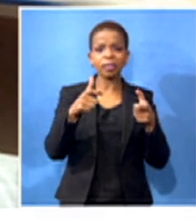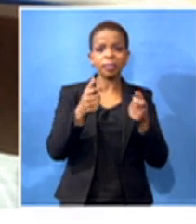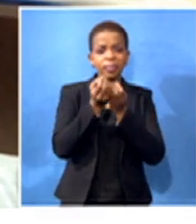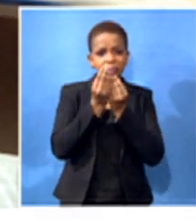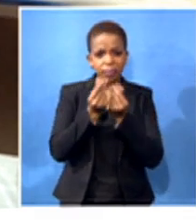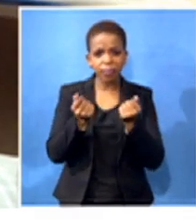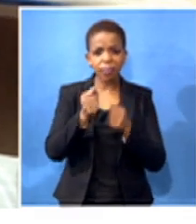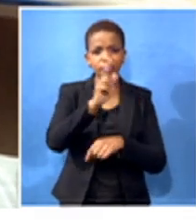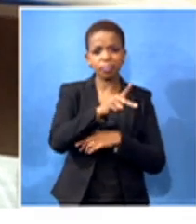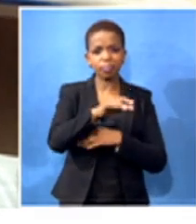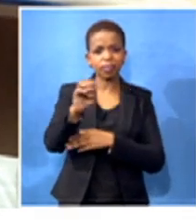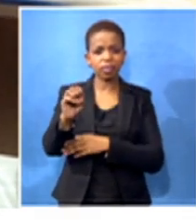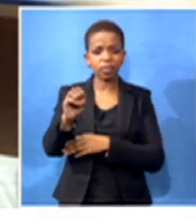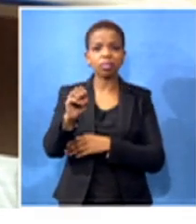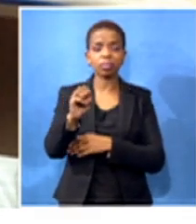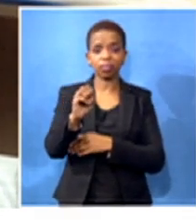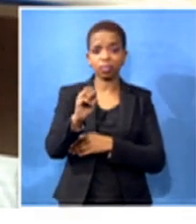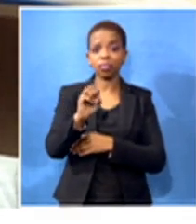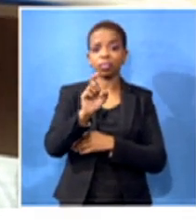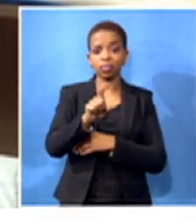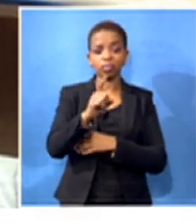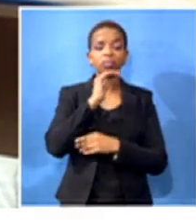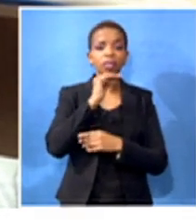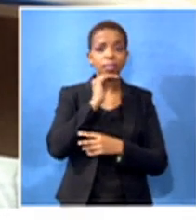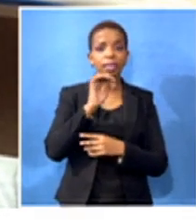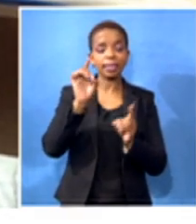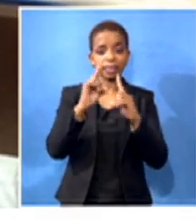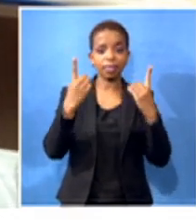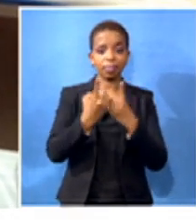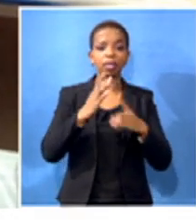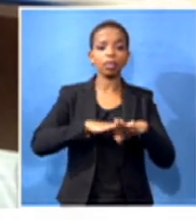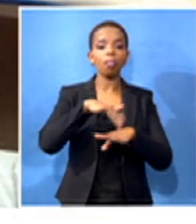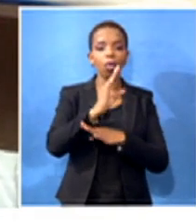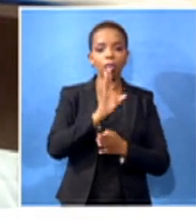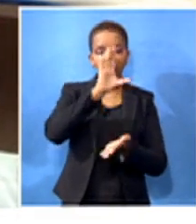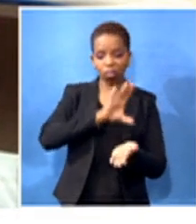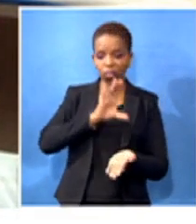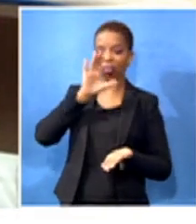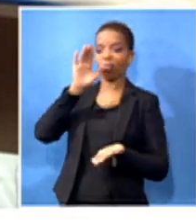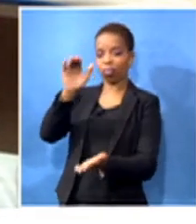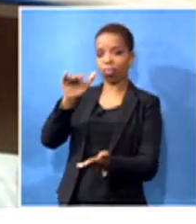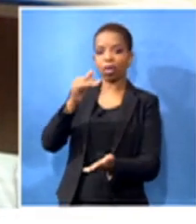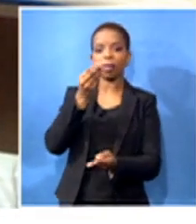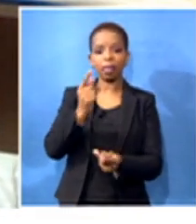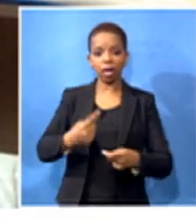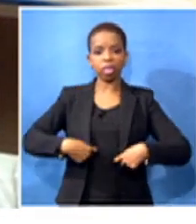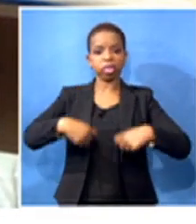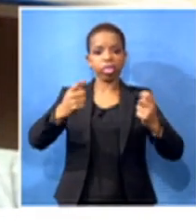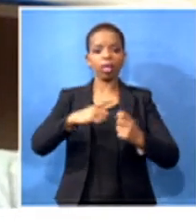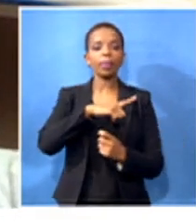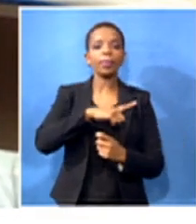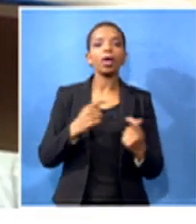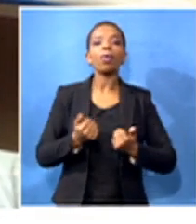PPEs, they will cost really the department more, the money that we don't have, since everything that we've actually procured has always